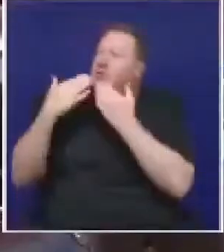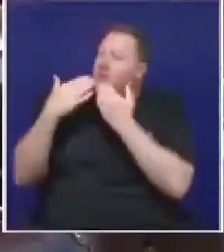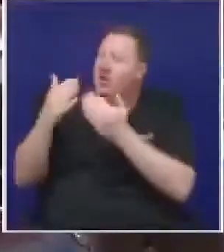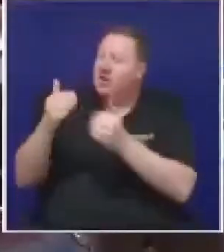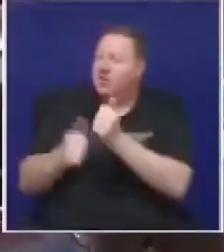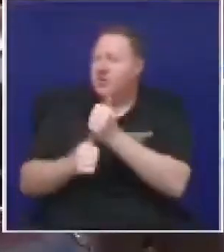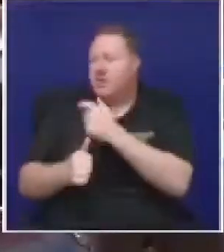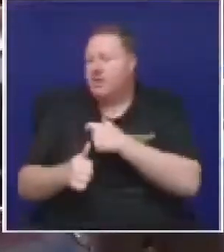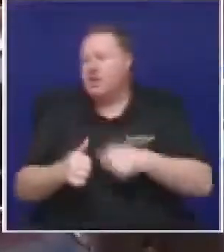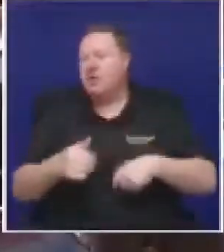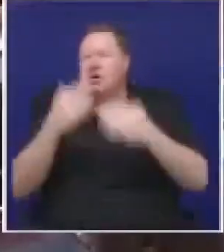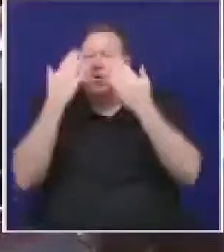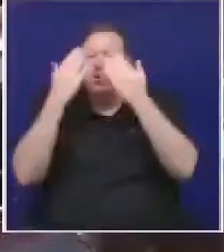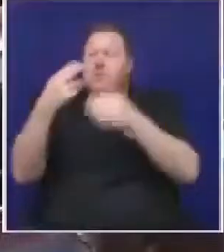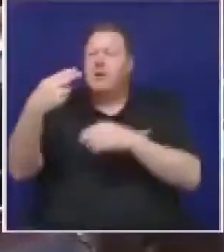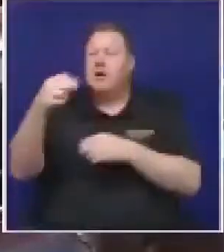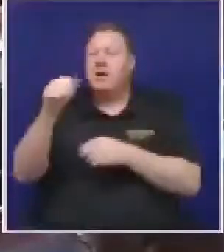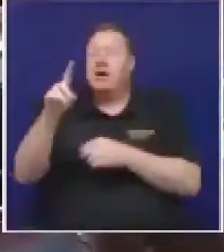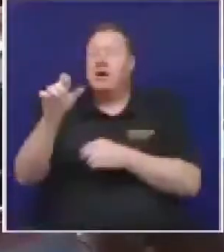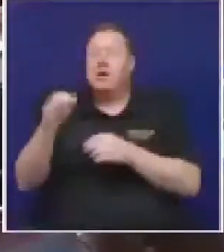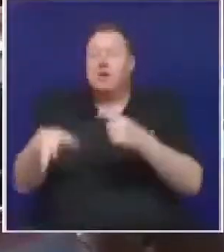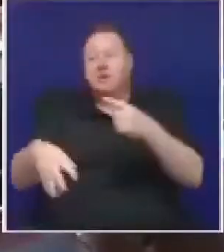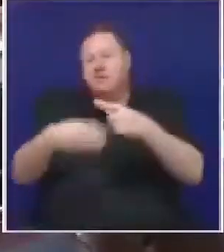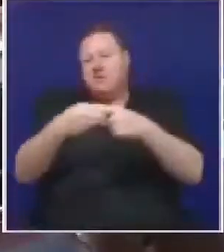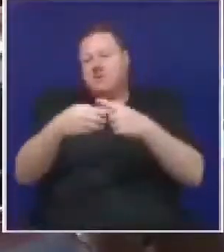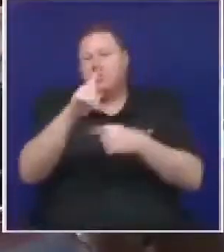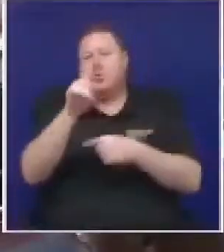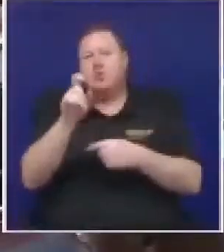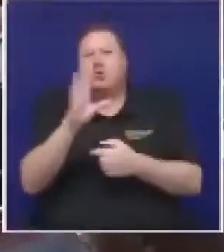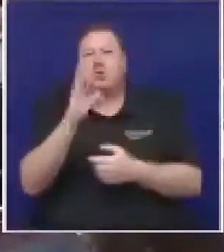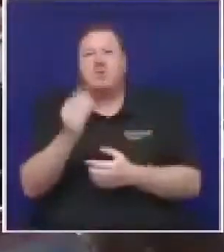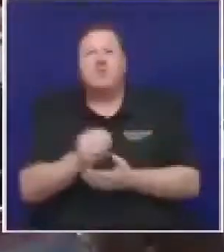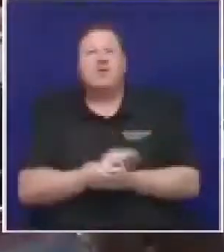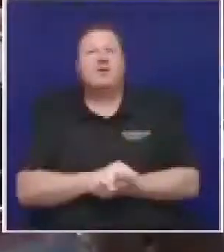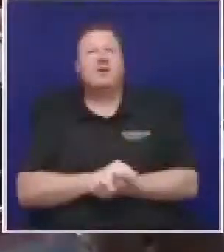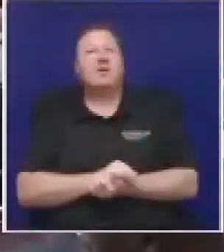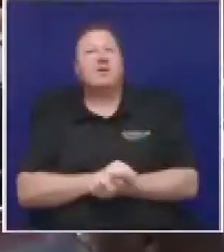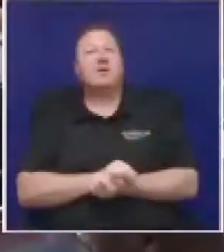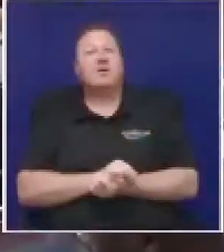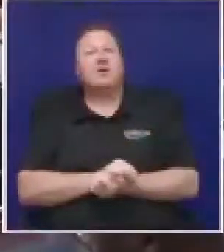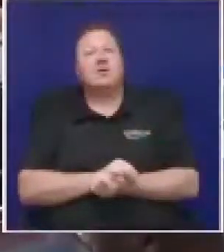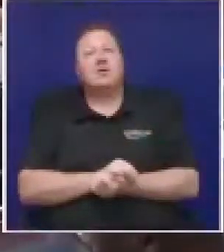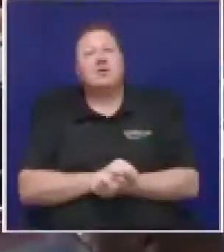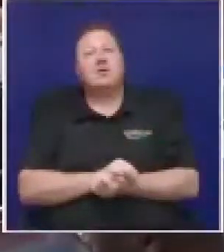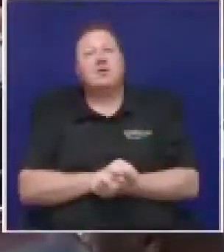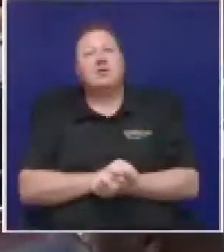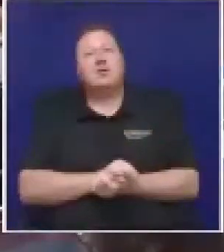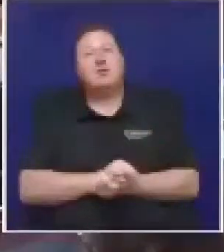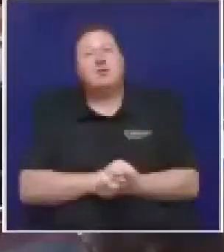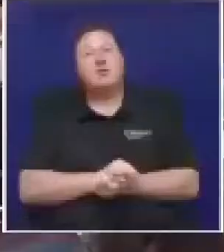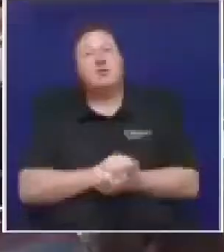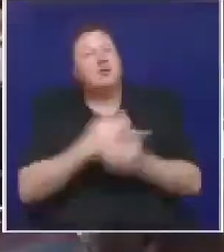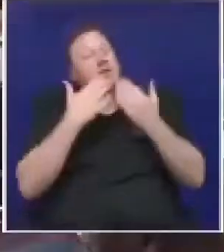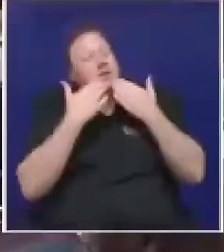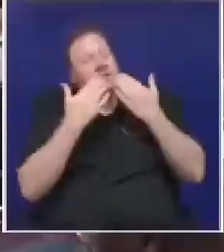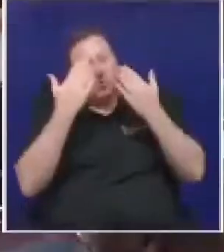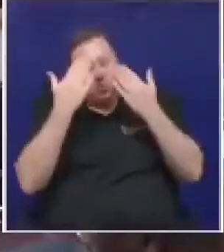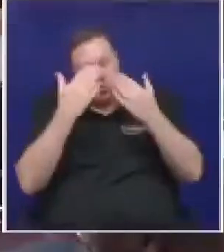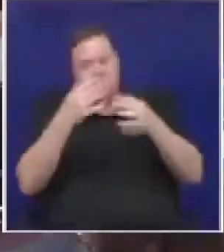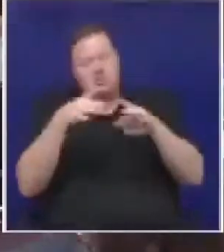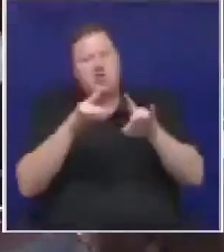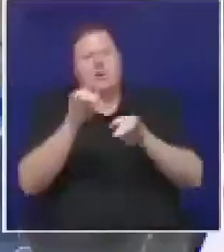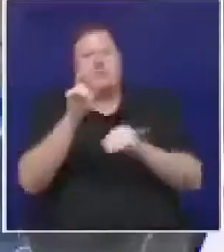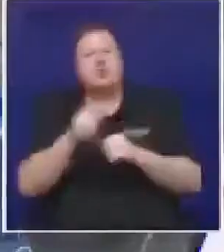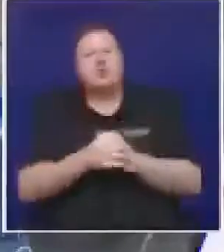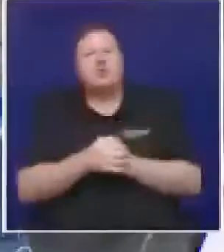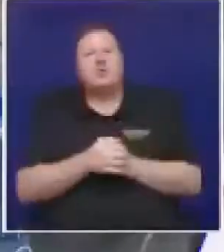President. Honorable Hadebe, do you have a follow-up question? Thank you, Honorable Chairperson. Thank you, Honorable